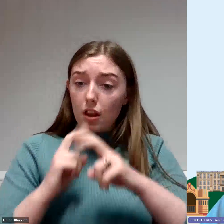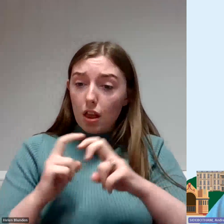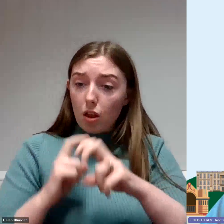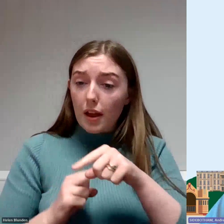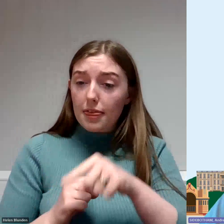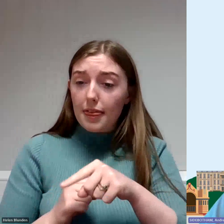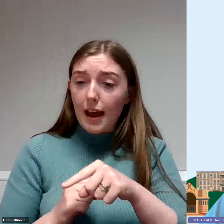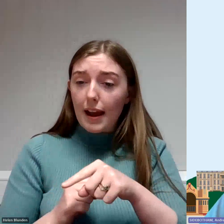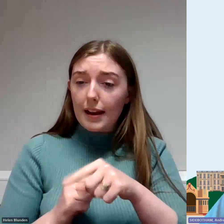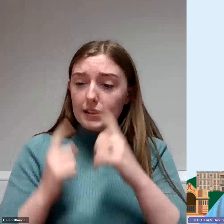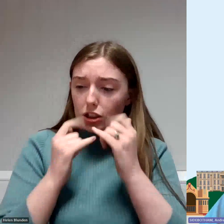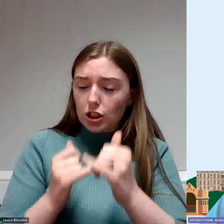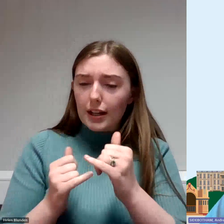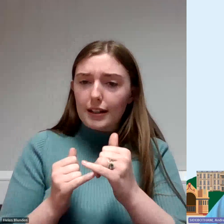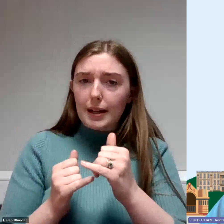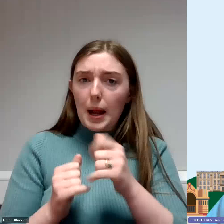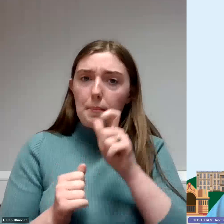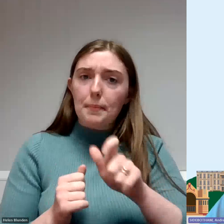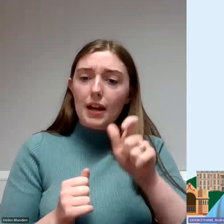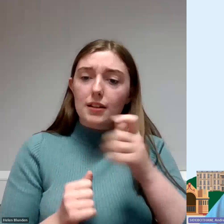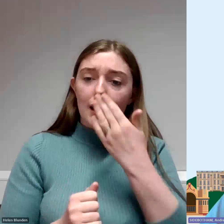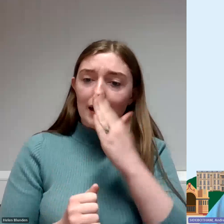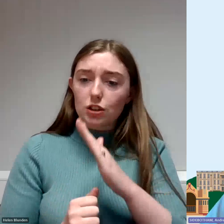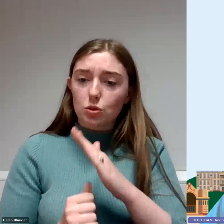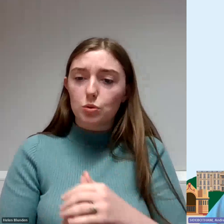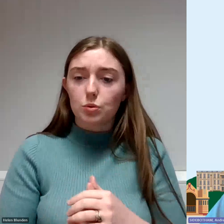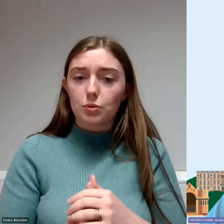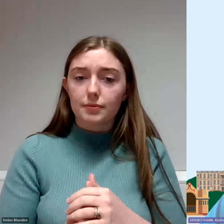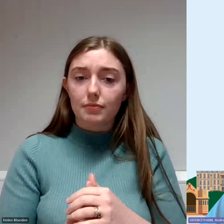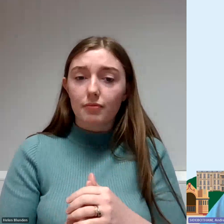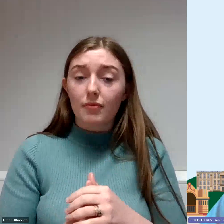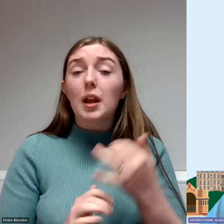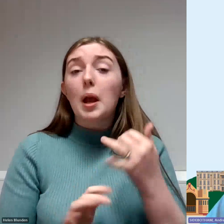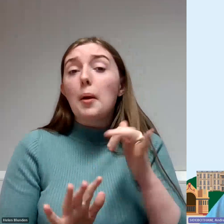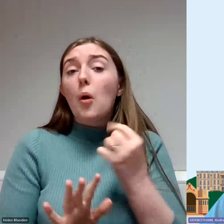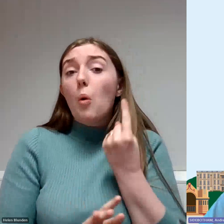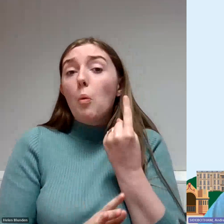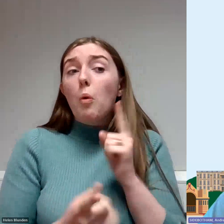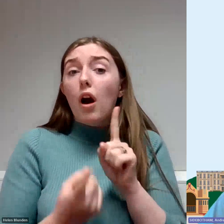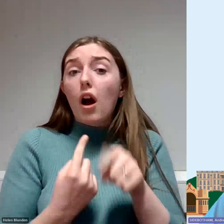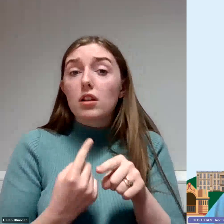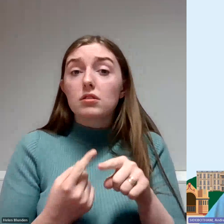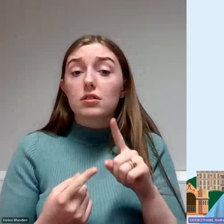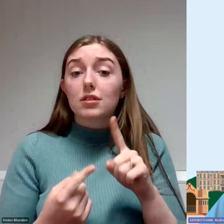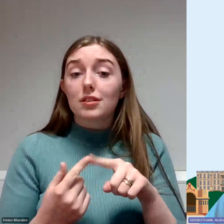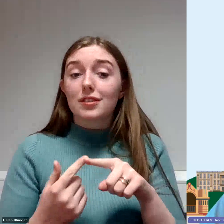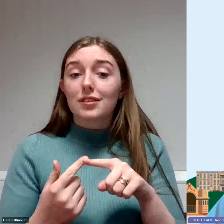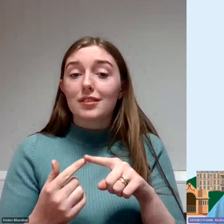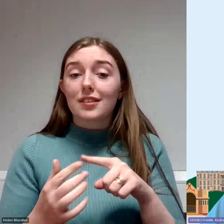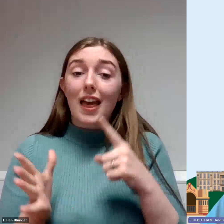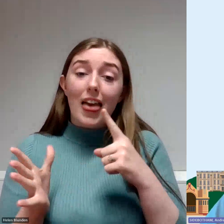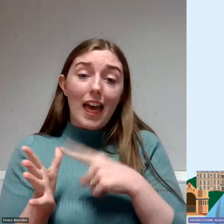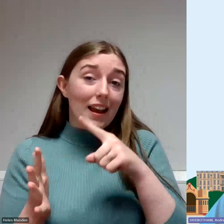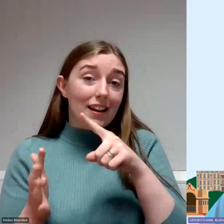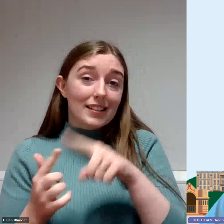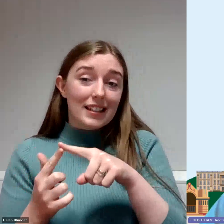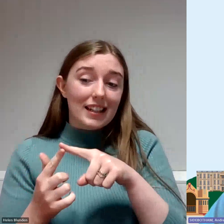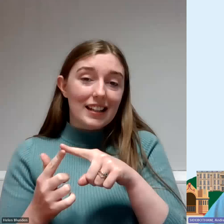things. It's obviously, one of the things is that A&E, as it was called, ED as it is called, is a